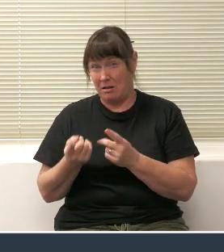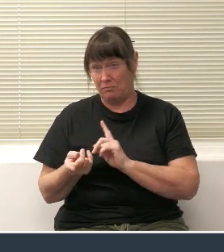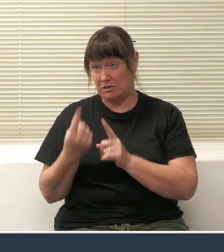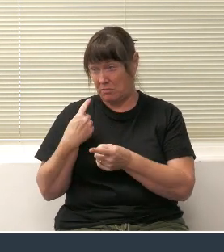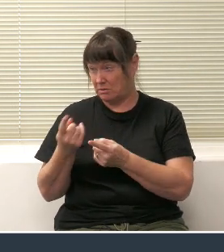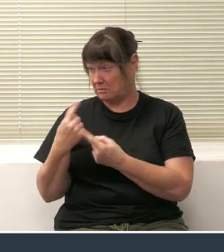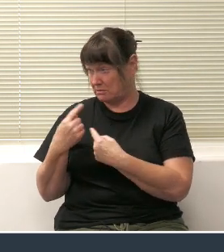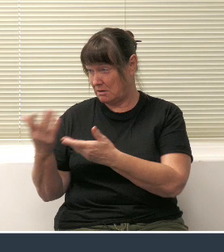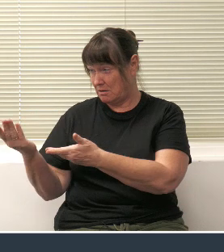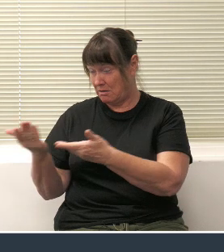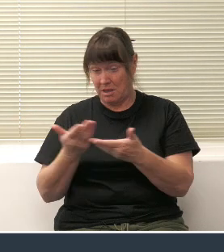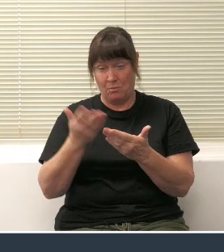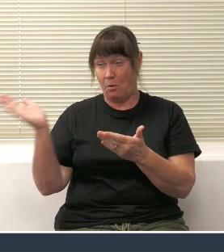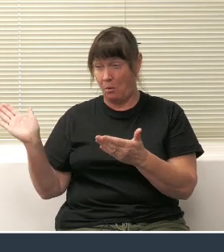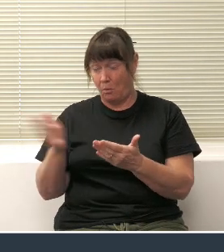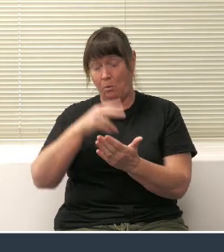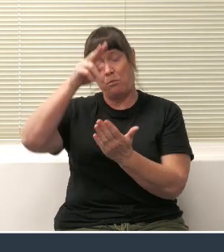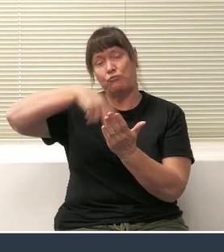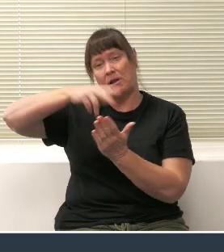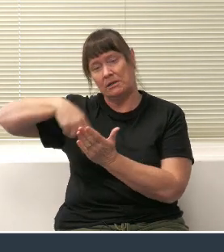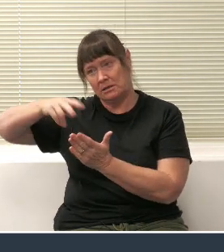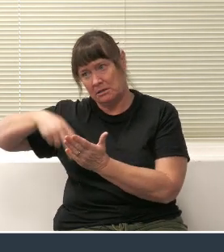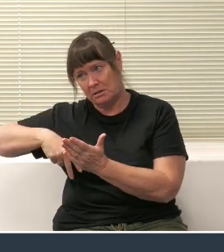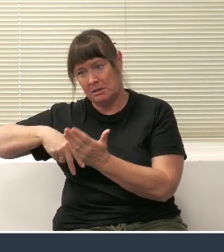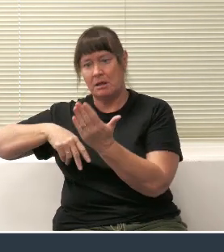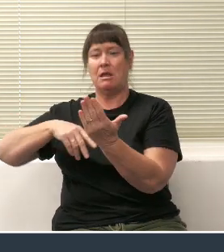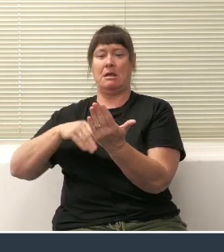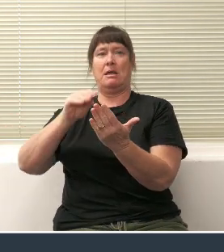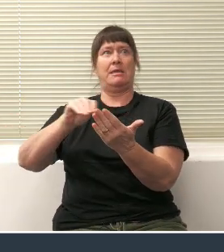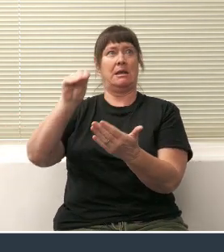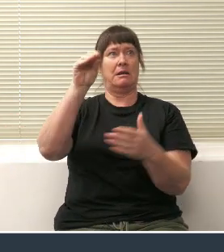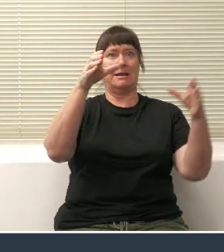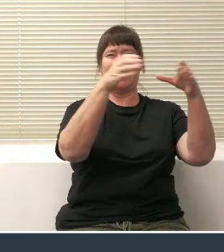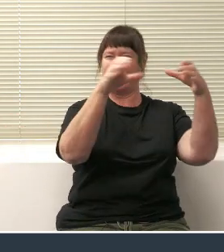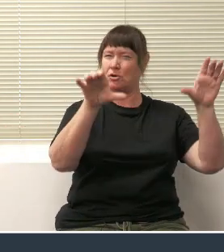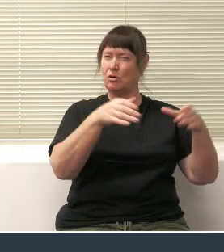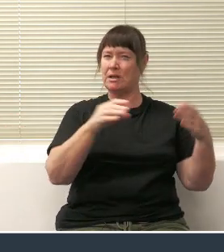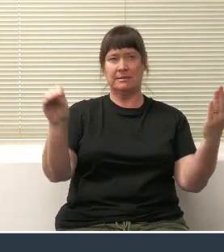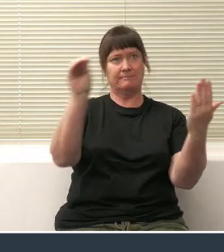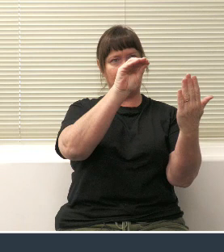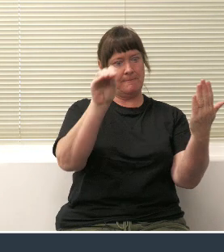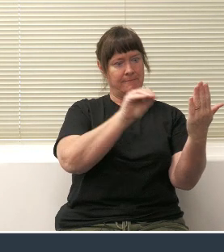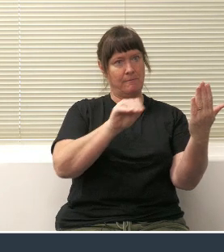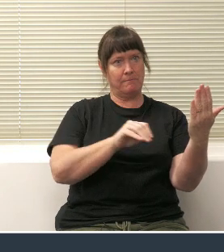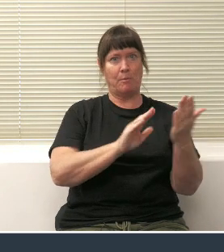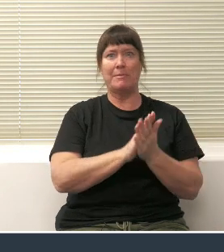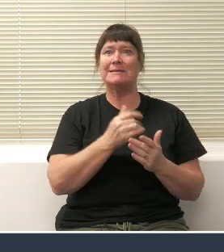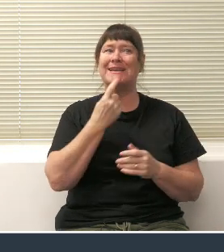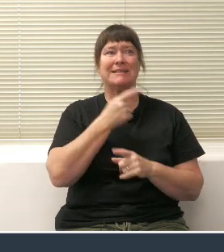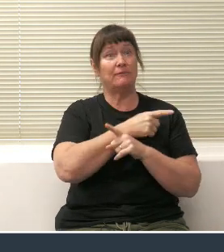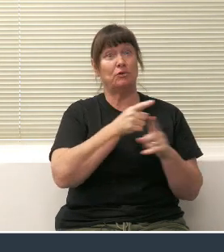fully by our analysis team and was put into categories that makes it more user-friendly for you in your decision-making